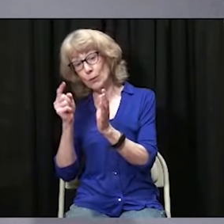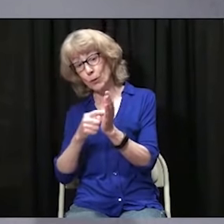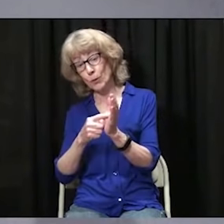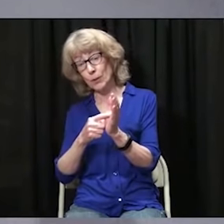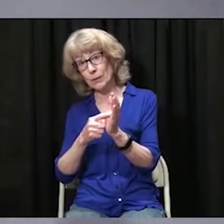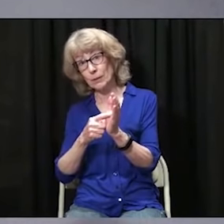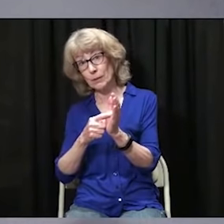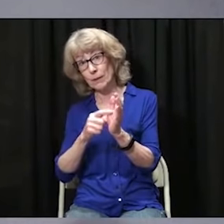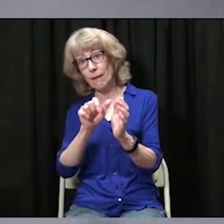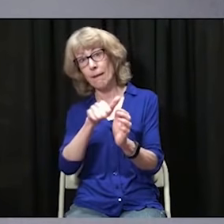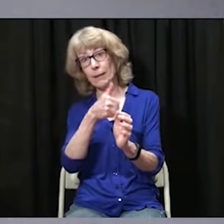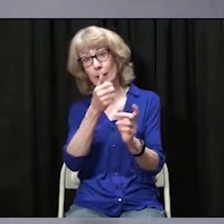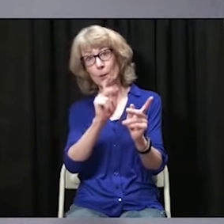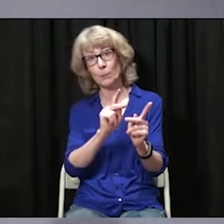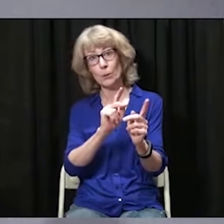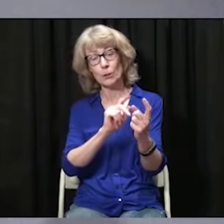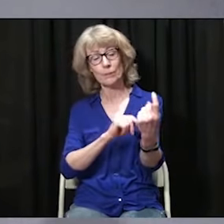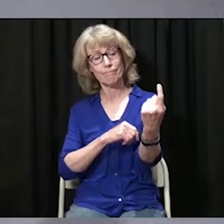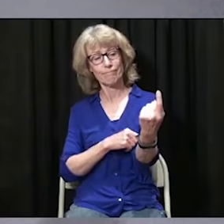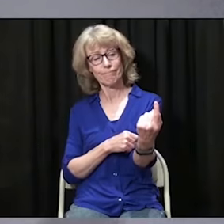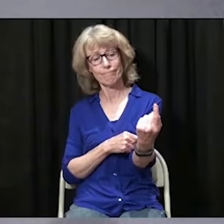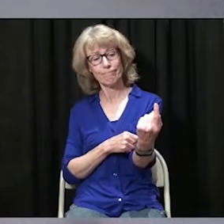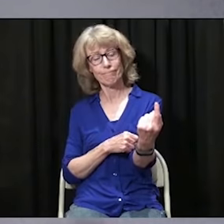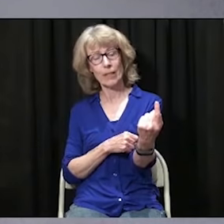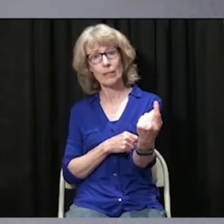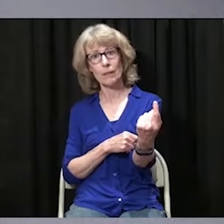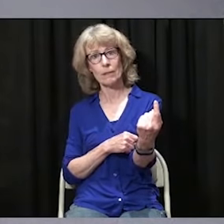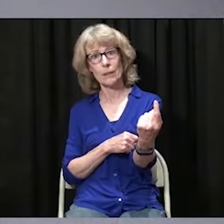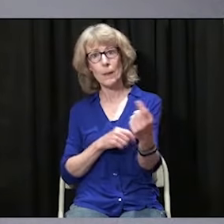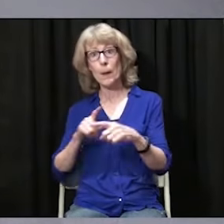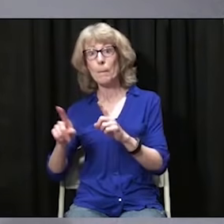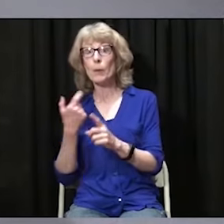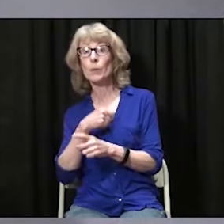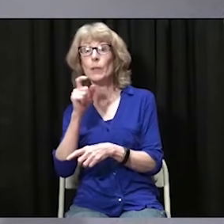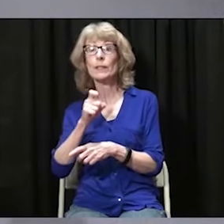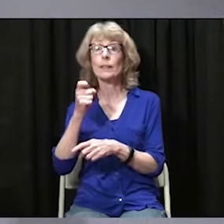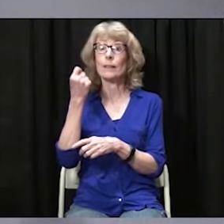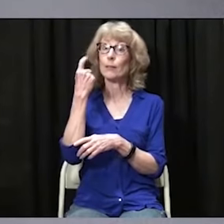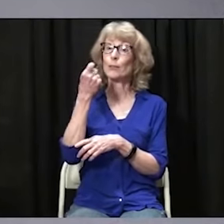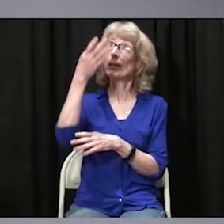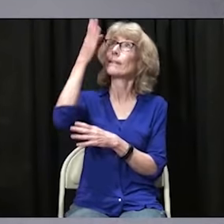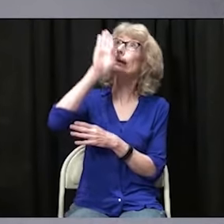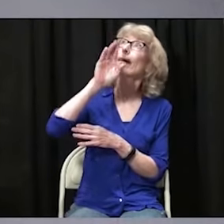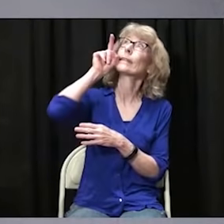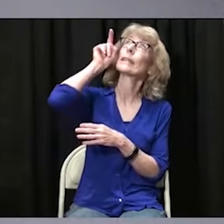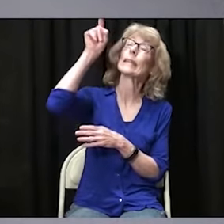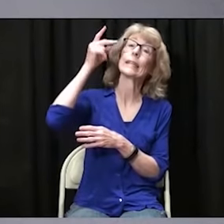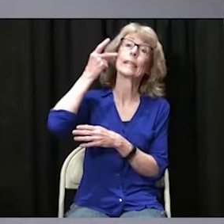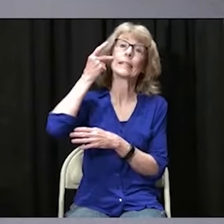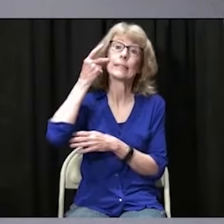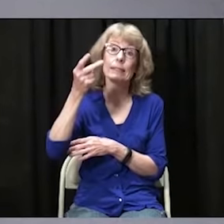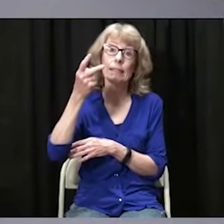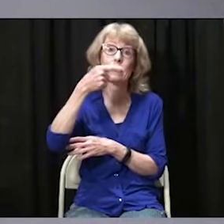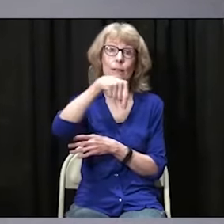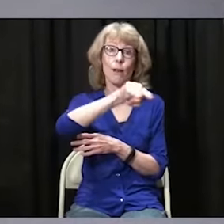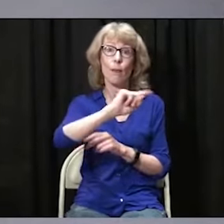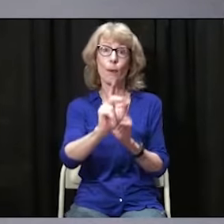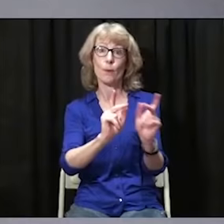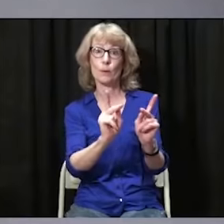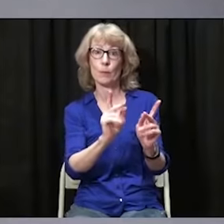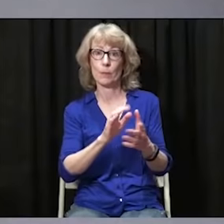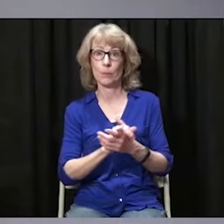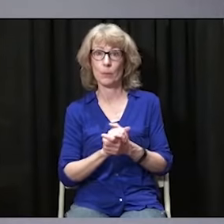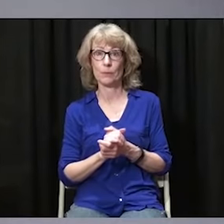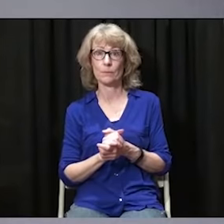this tells us God sees them. God cares about marginalized parts of the church family. Let's keep going. Verse 25. So God does all